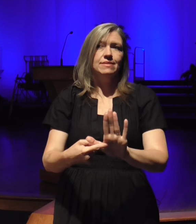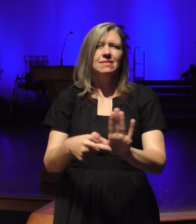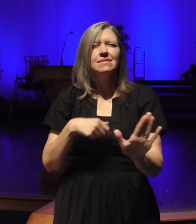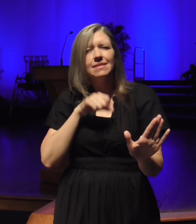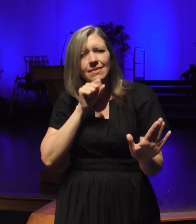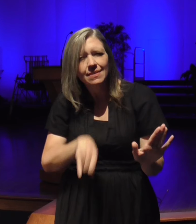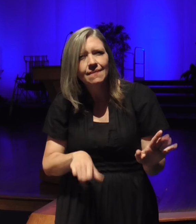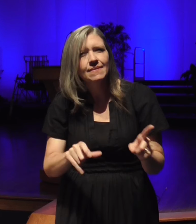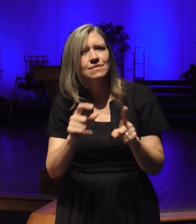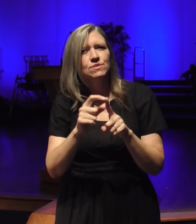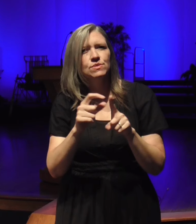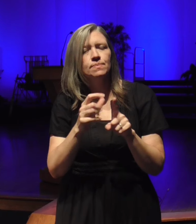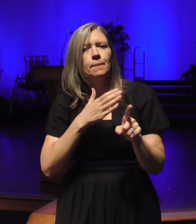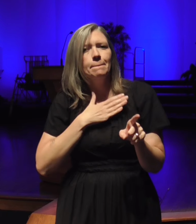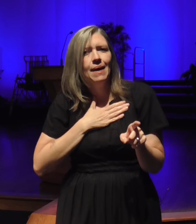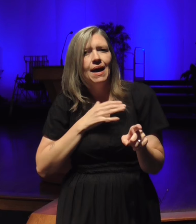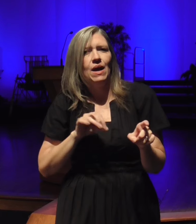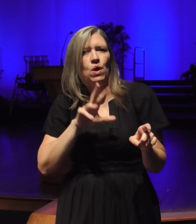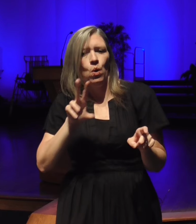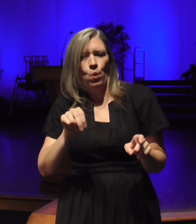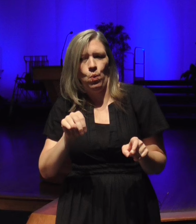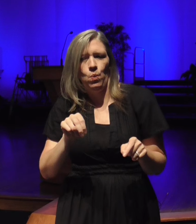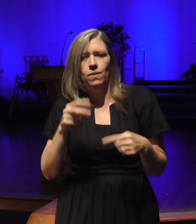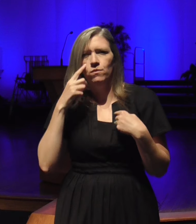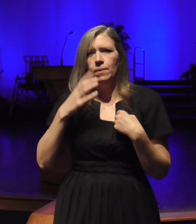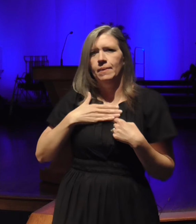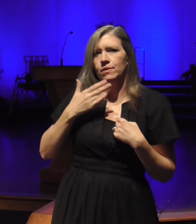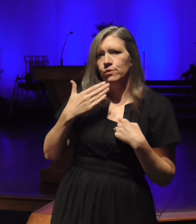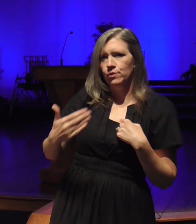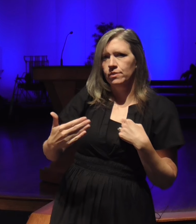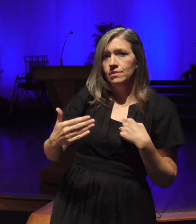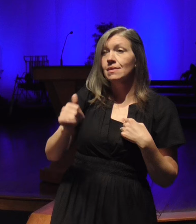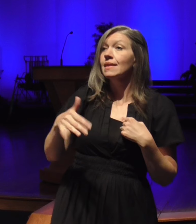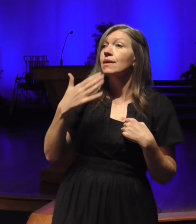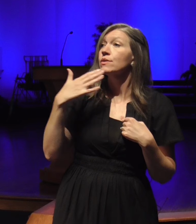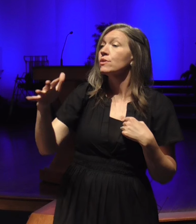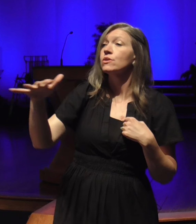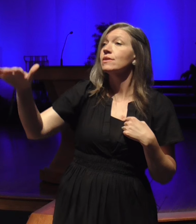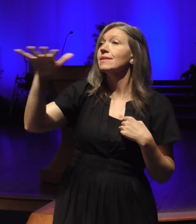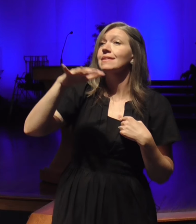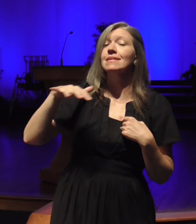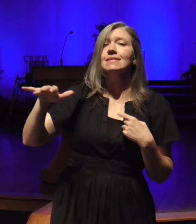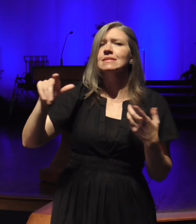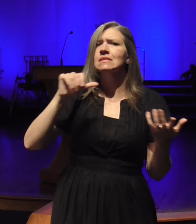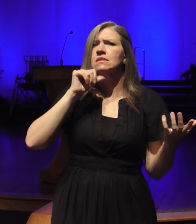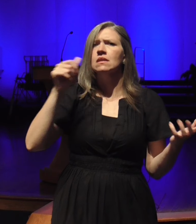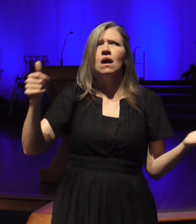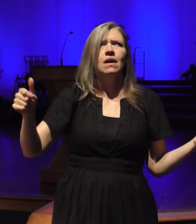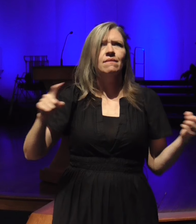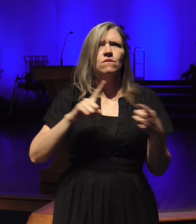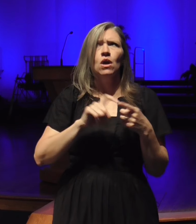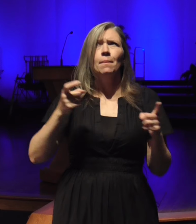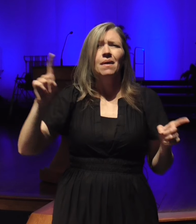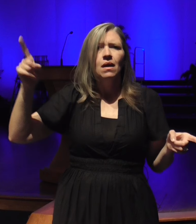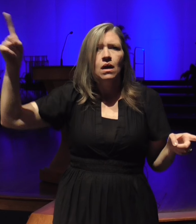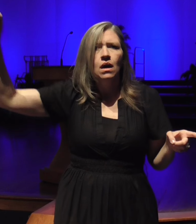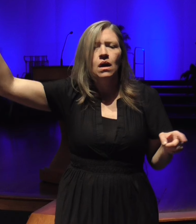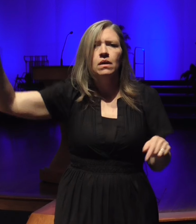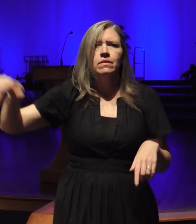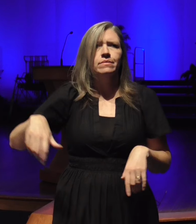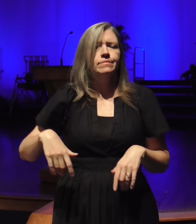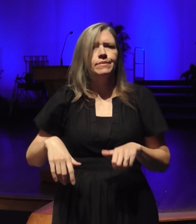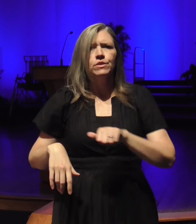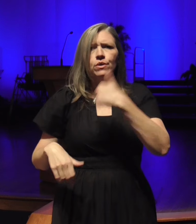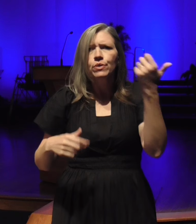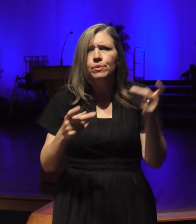soul. My own is now expressed. And I love this term, my own, for our good. This